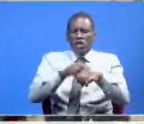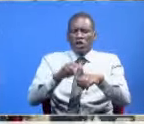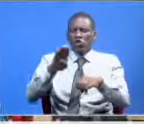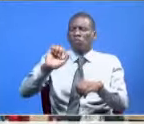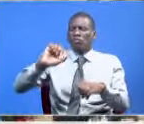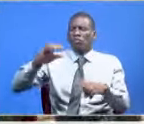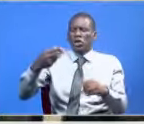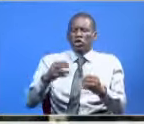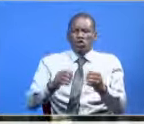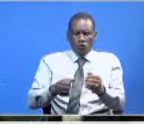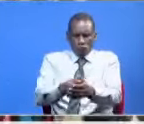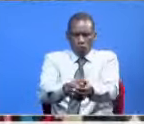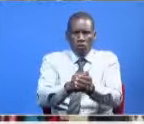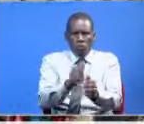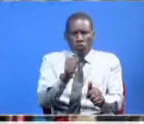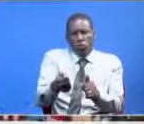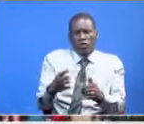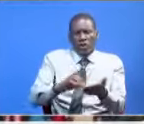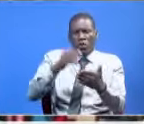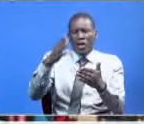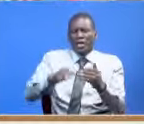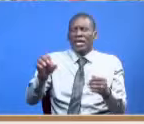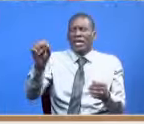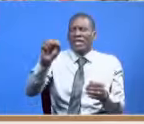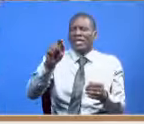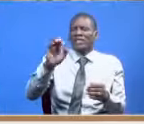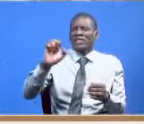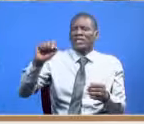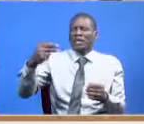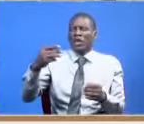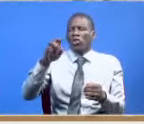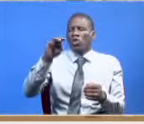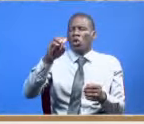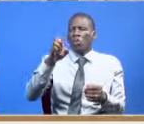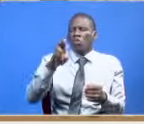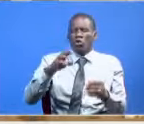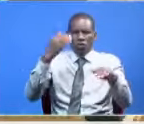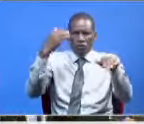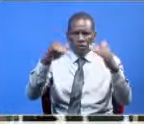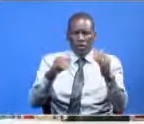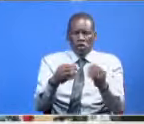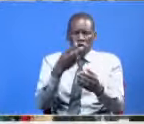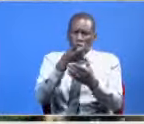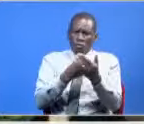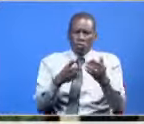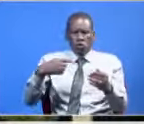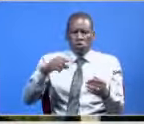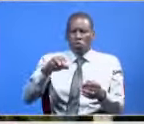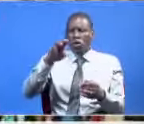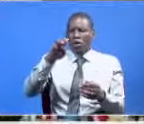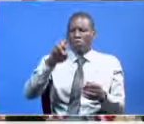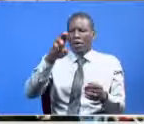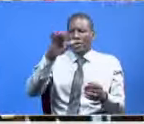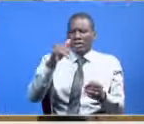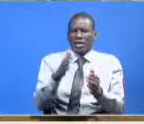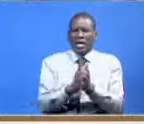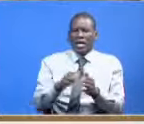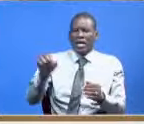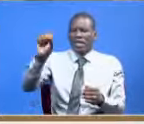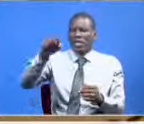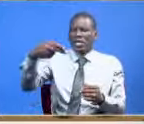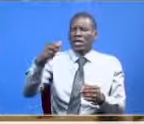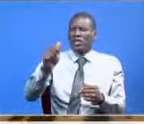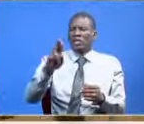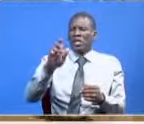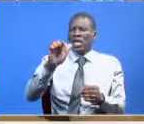tour that took place over the weekend at the Strathmore University. Guadencia and Naomi beat Mercy Iminza and Charlene Sembel as